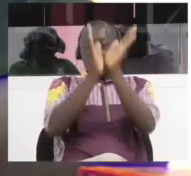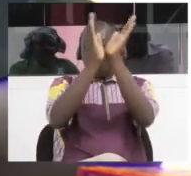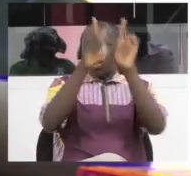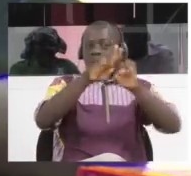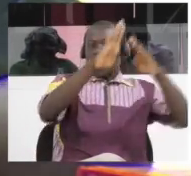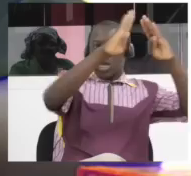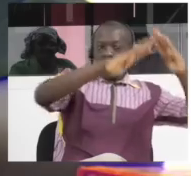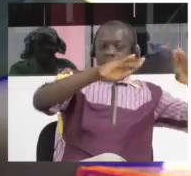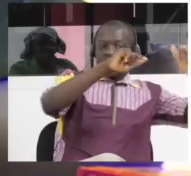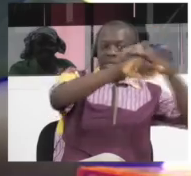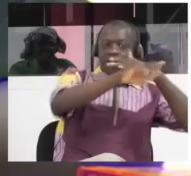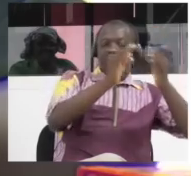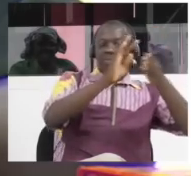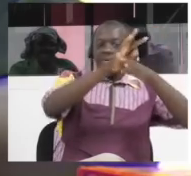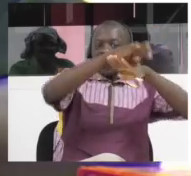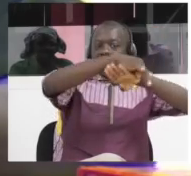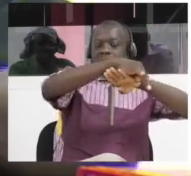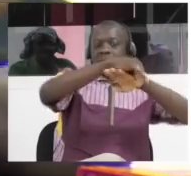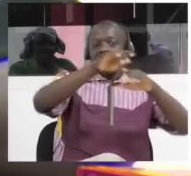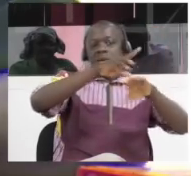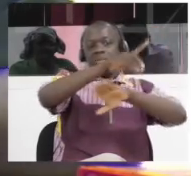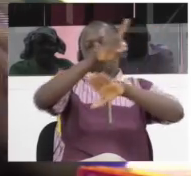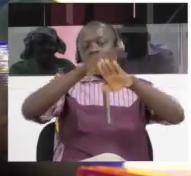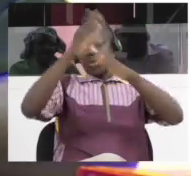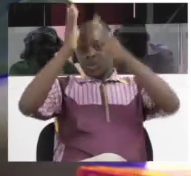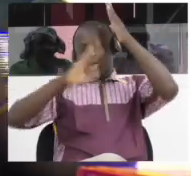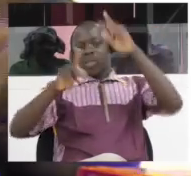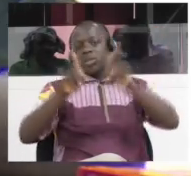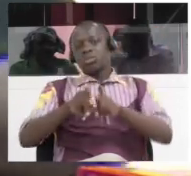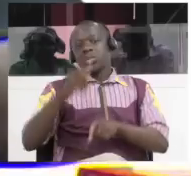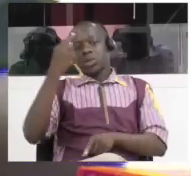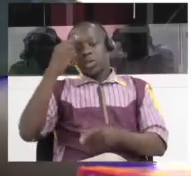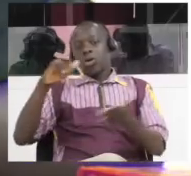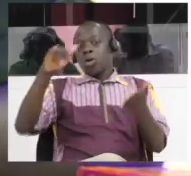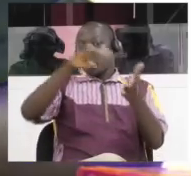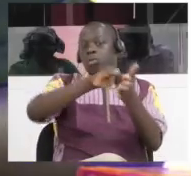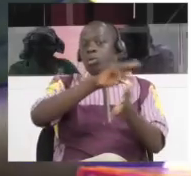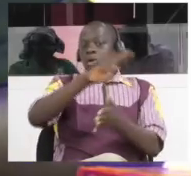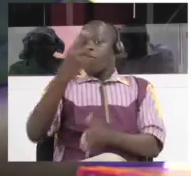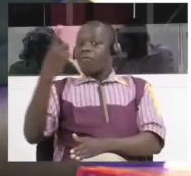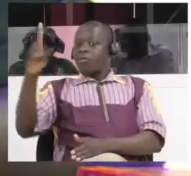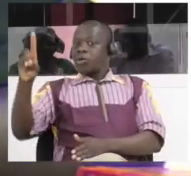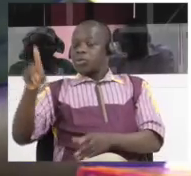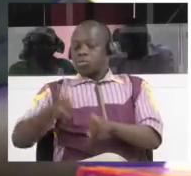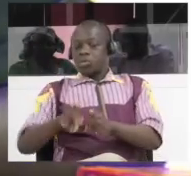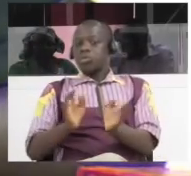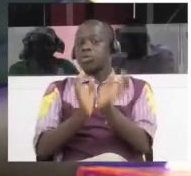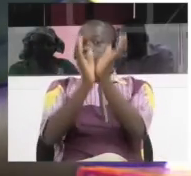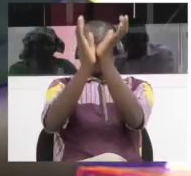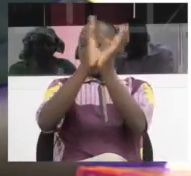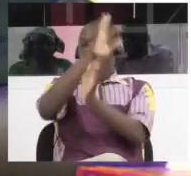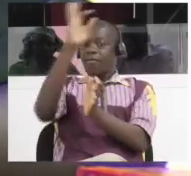Barracks, I think Yundum was not the first, but certainly could compare very well.